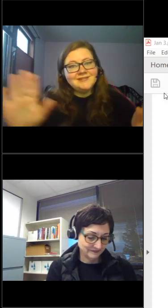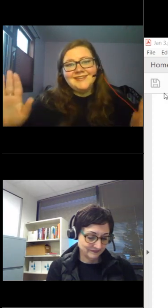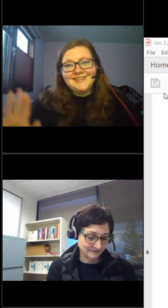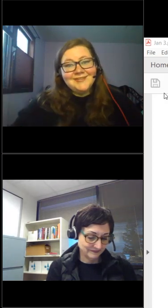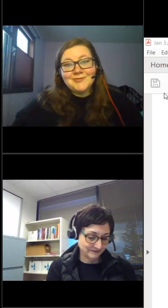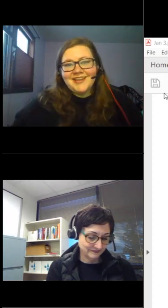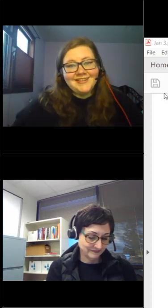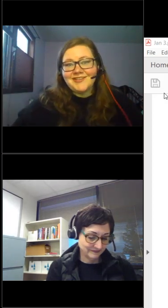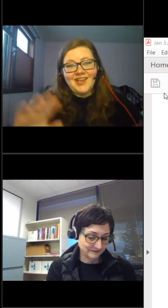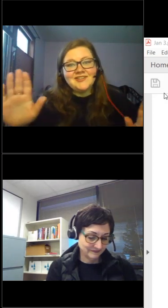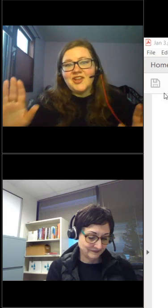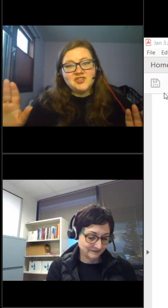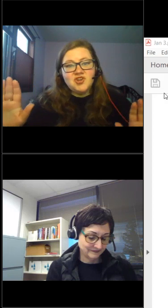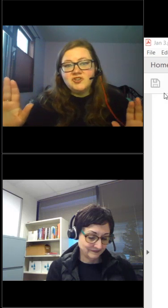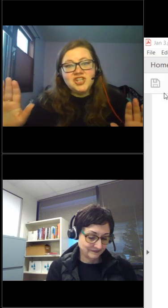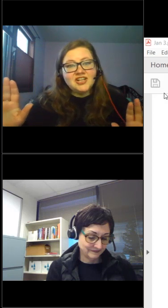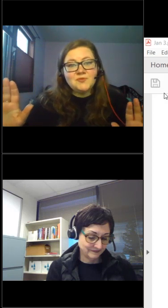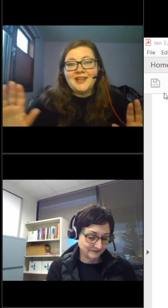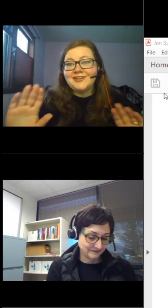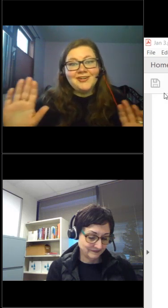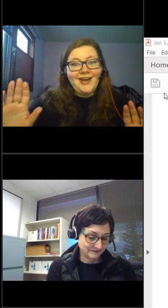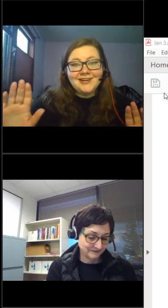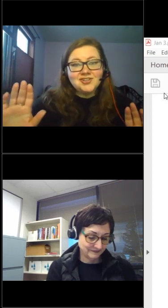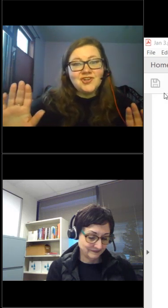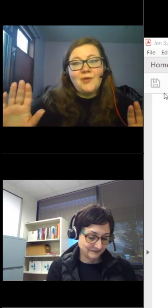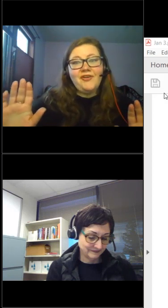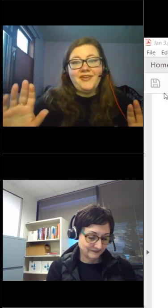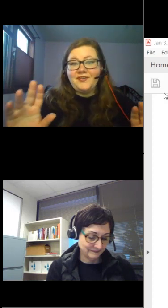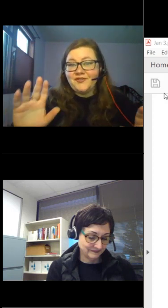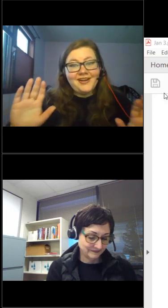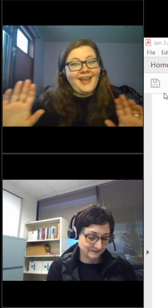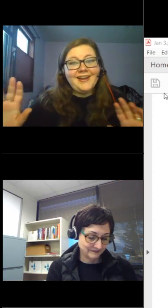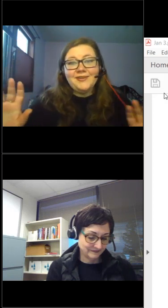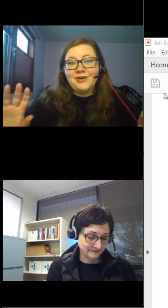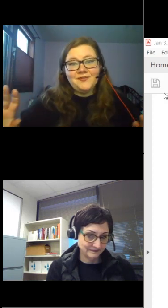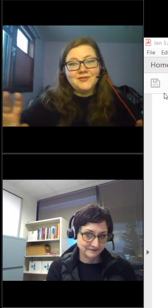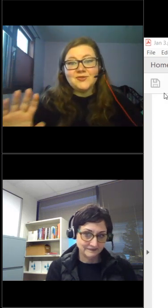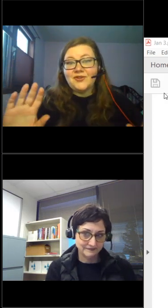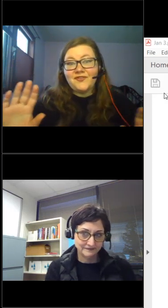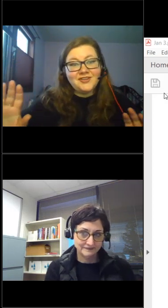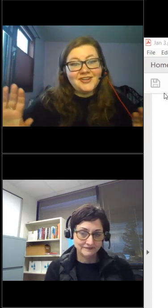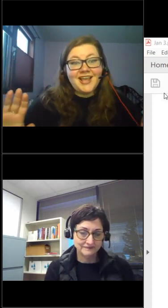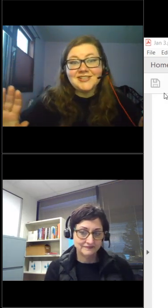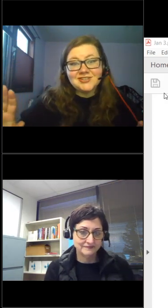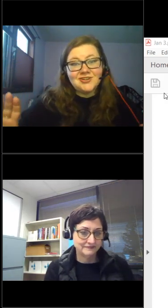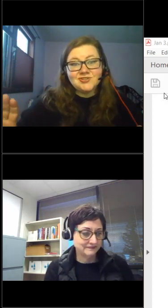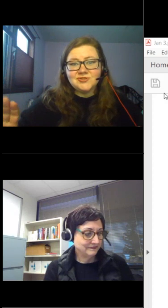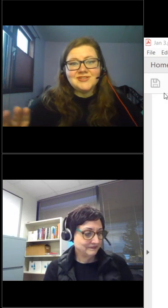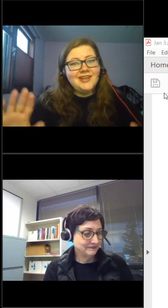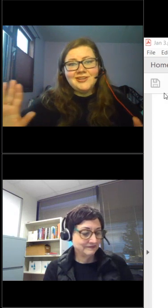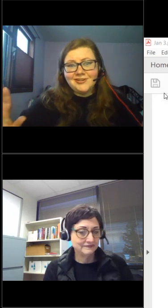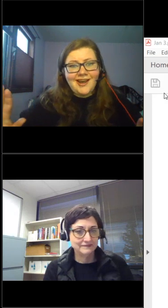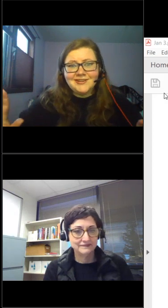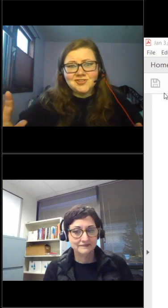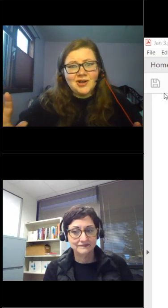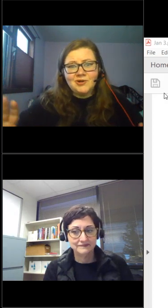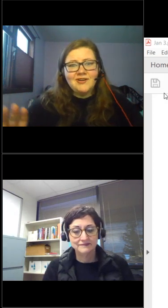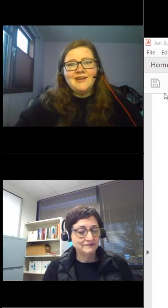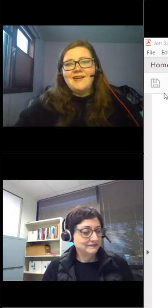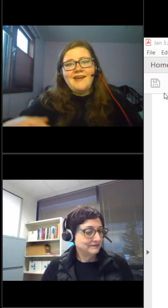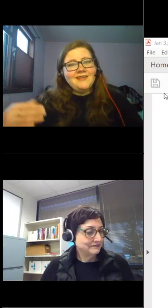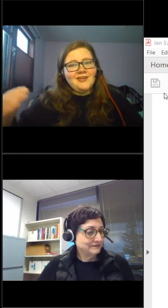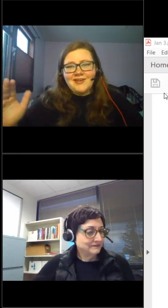Like no judgment. You're not in trouble if you're in any one of those, or if your cases are all sorts, you're not in